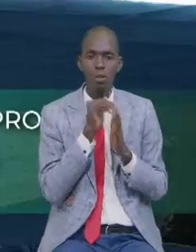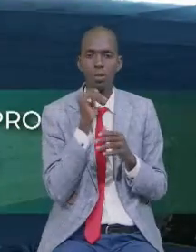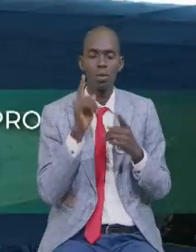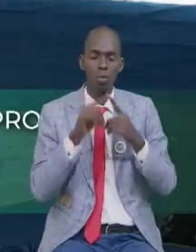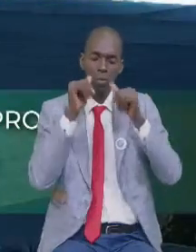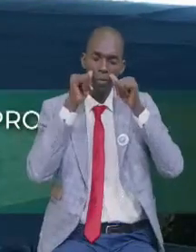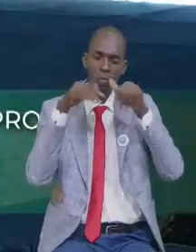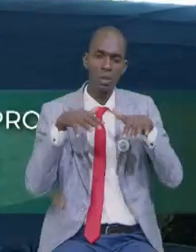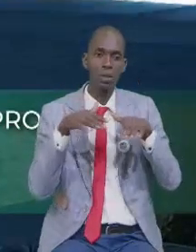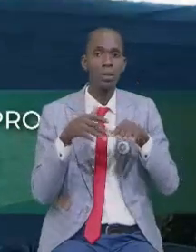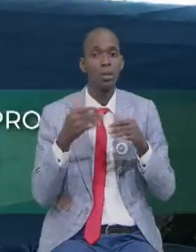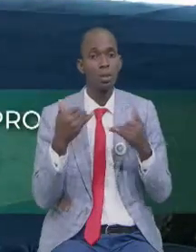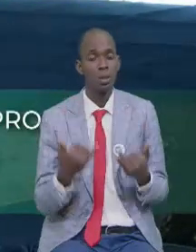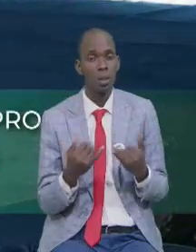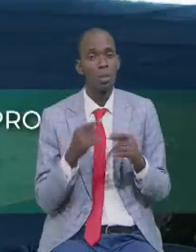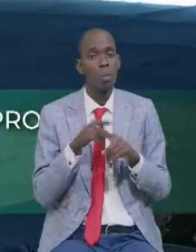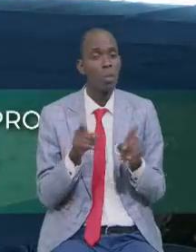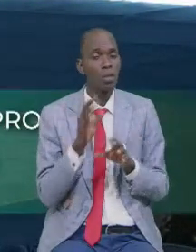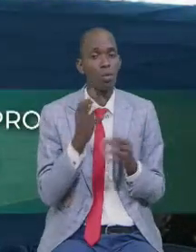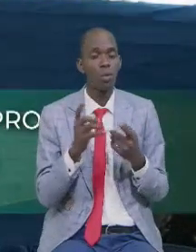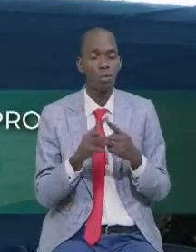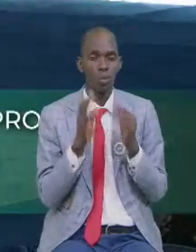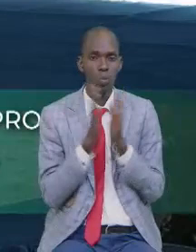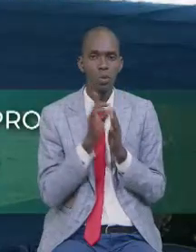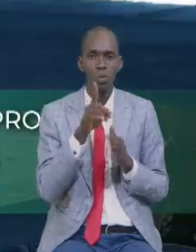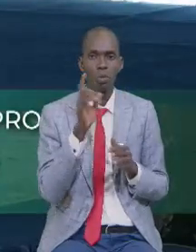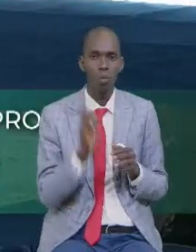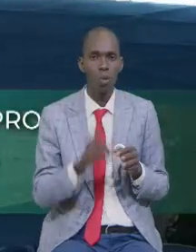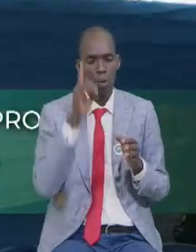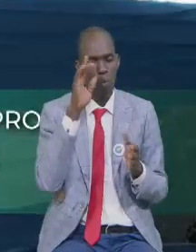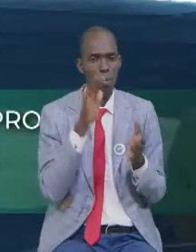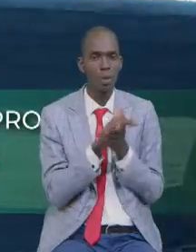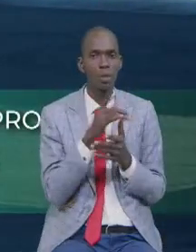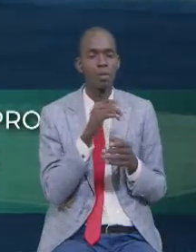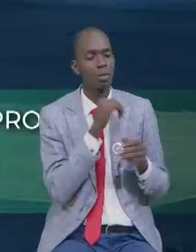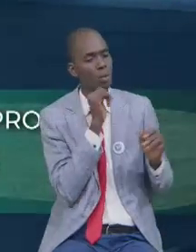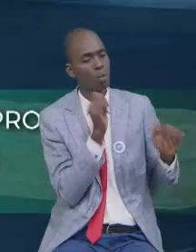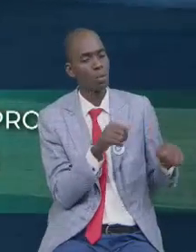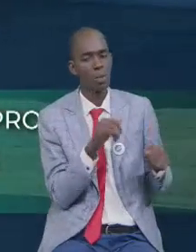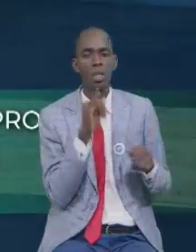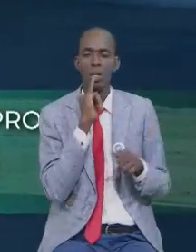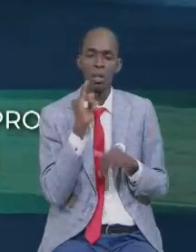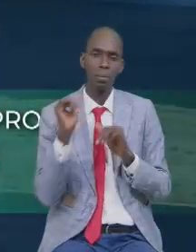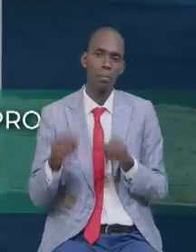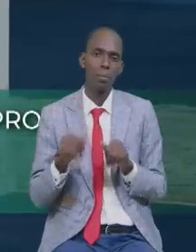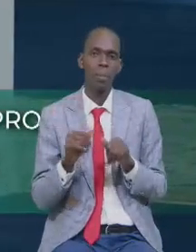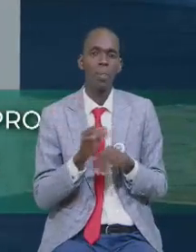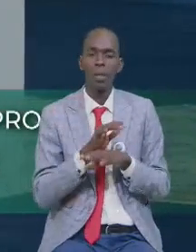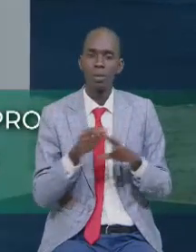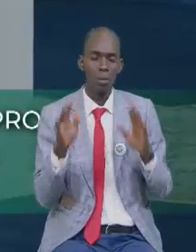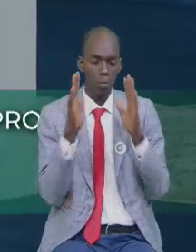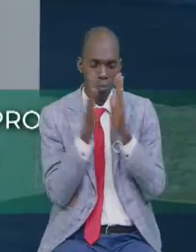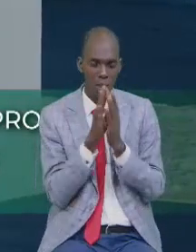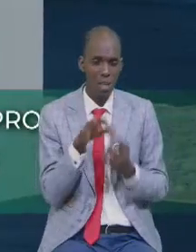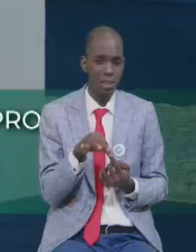if you are going to pray, you must believe impossible possible. Don't pray except